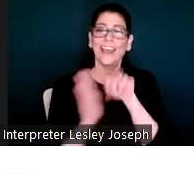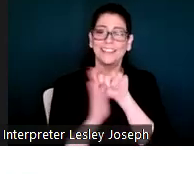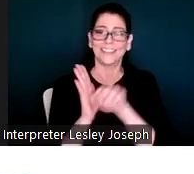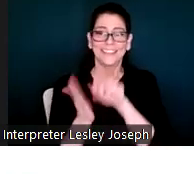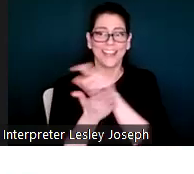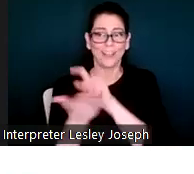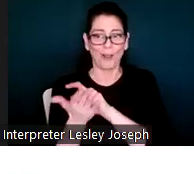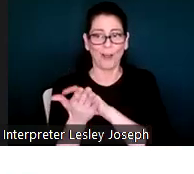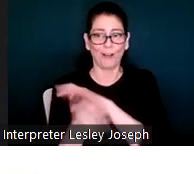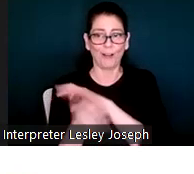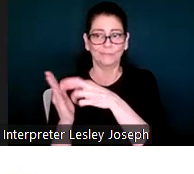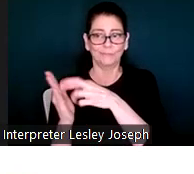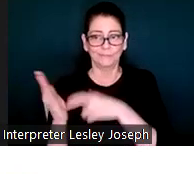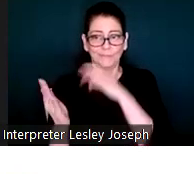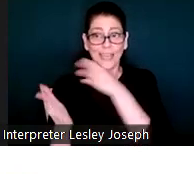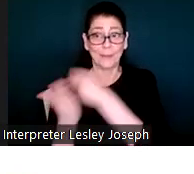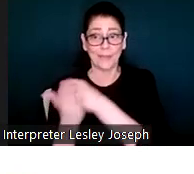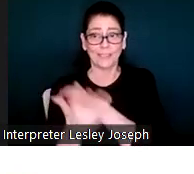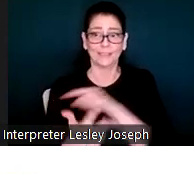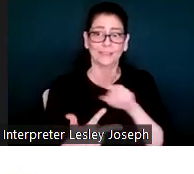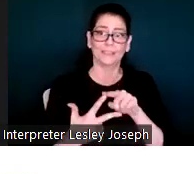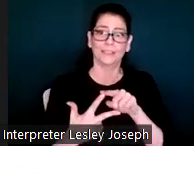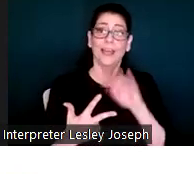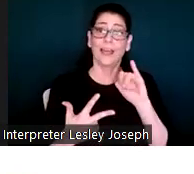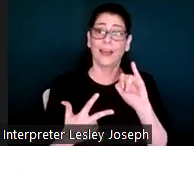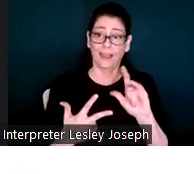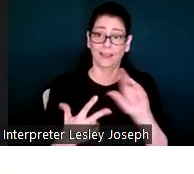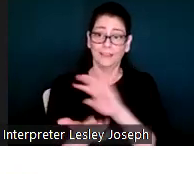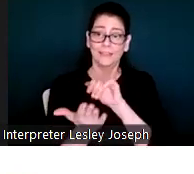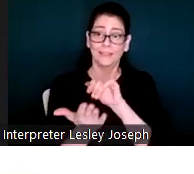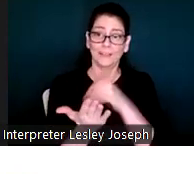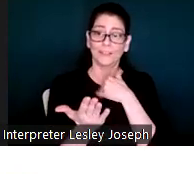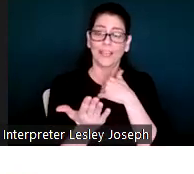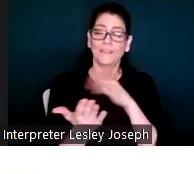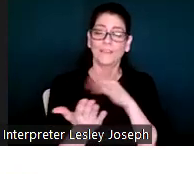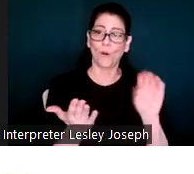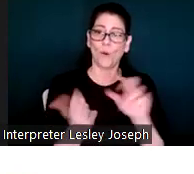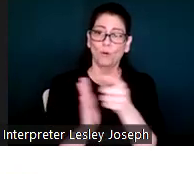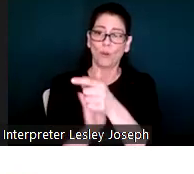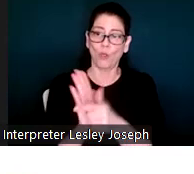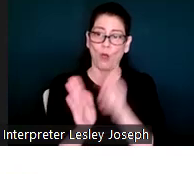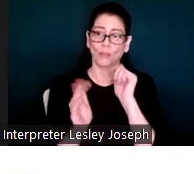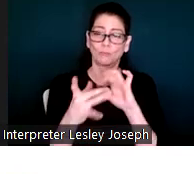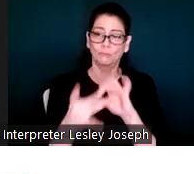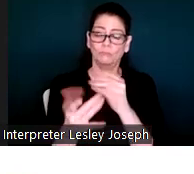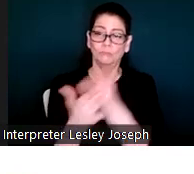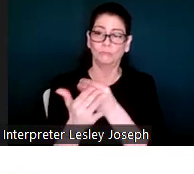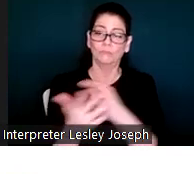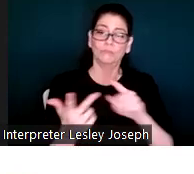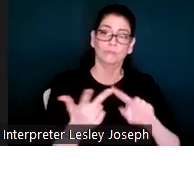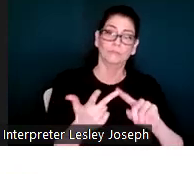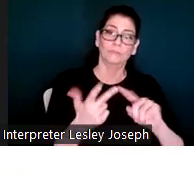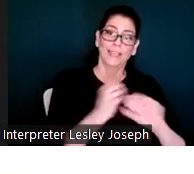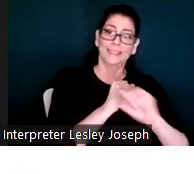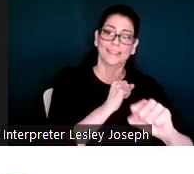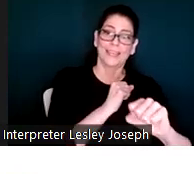rule and funding. And then our IL centers also have their own statute with funding. And then extended employment is the third one. So it